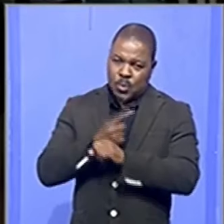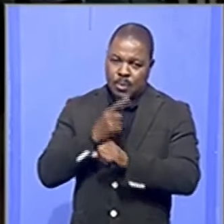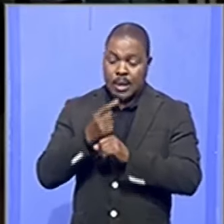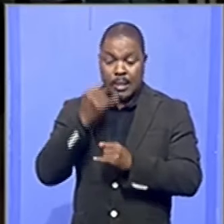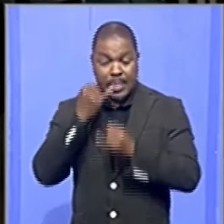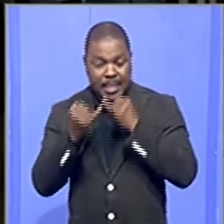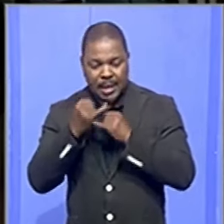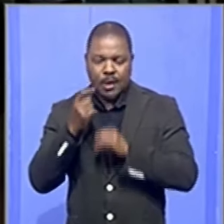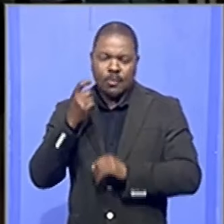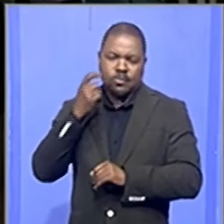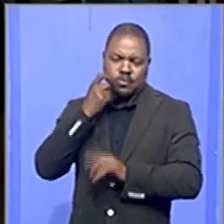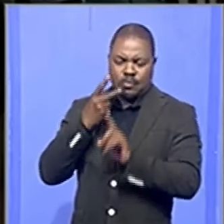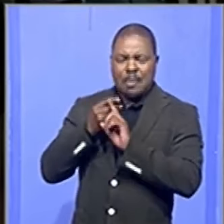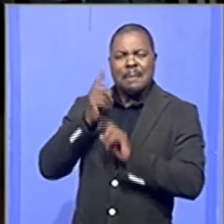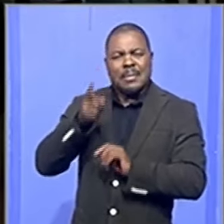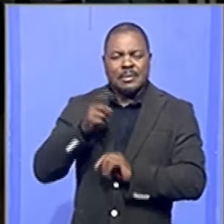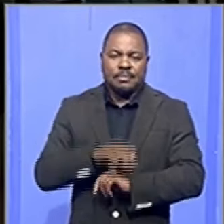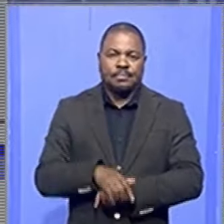tša dikamano